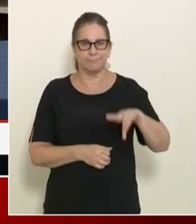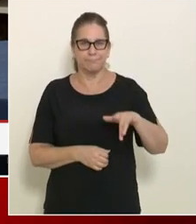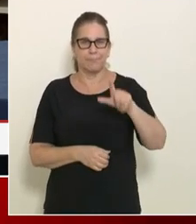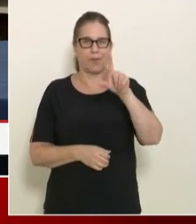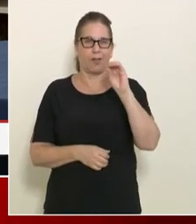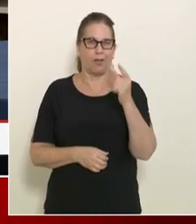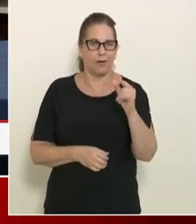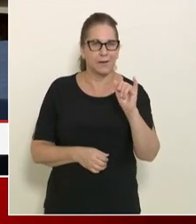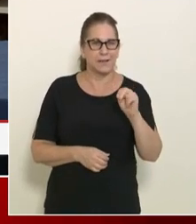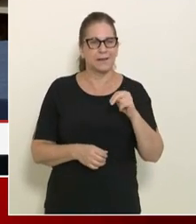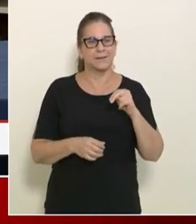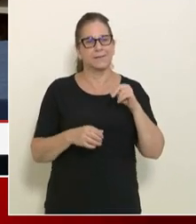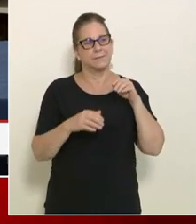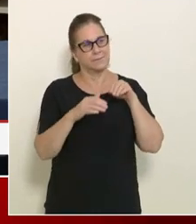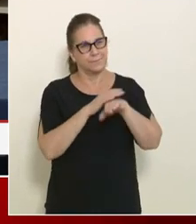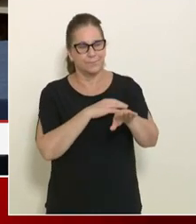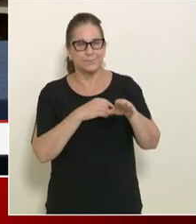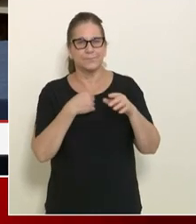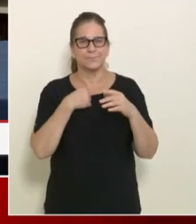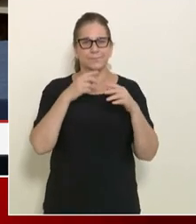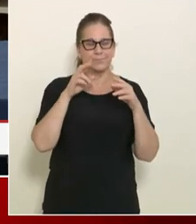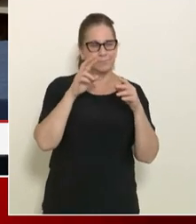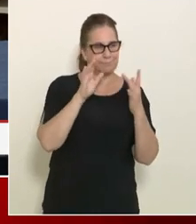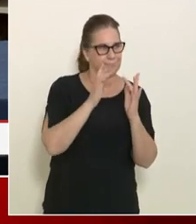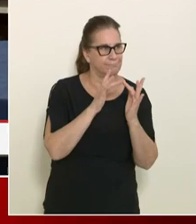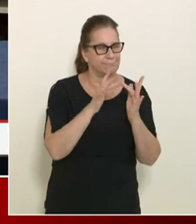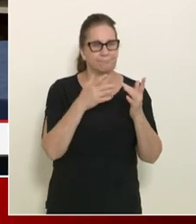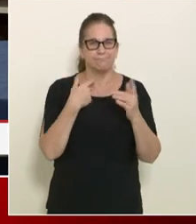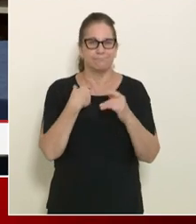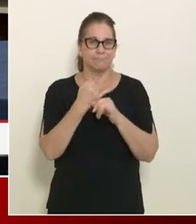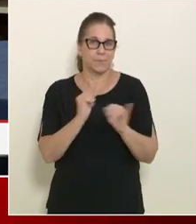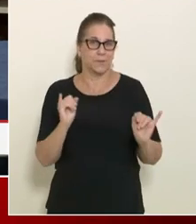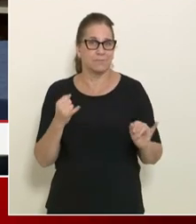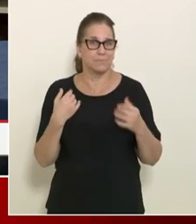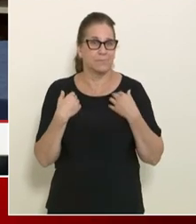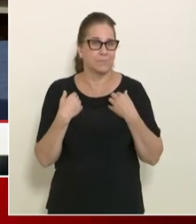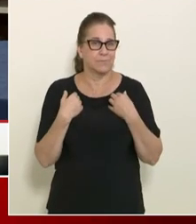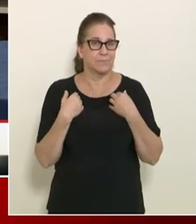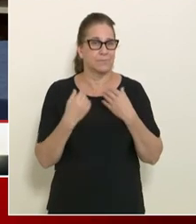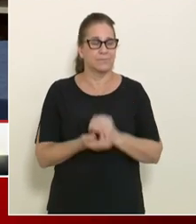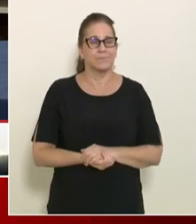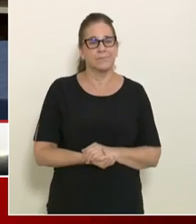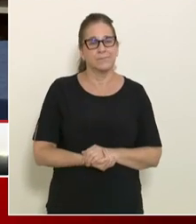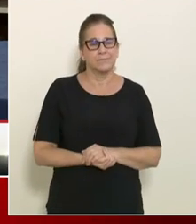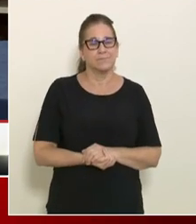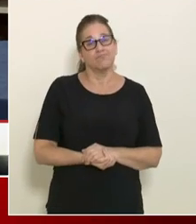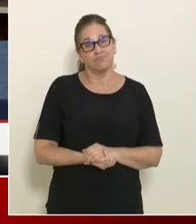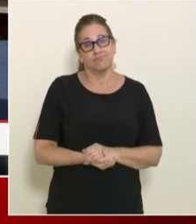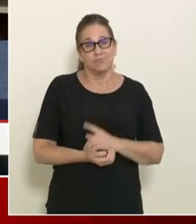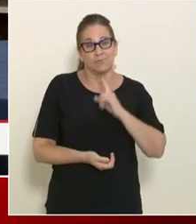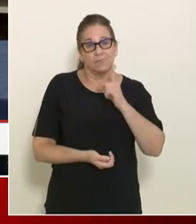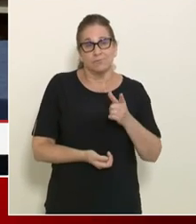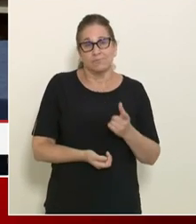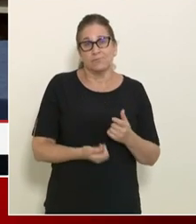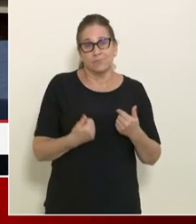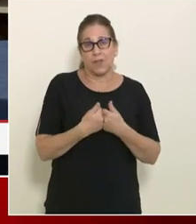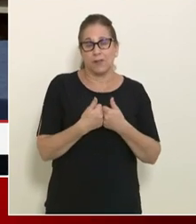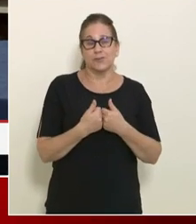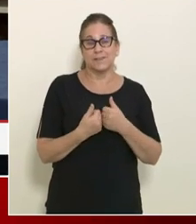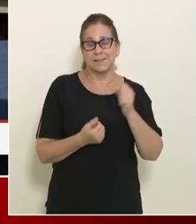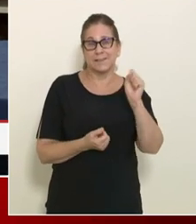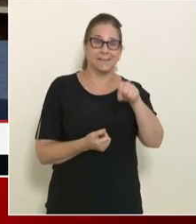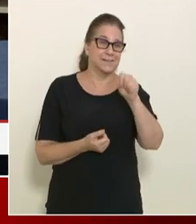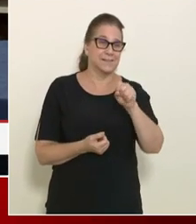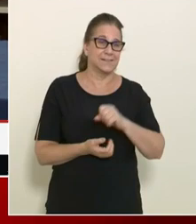now due to the whole situation. But yeah, it's doing well. You'd rather be back in